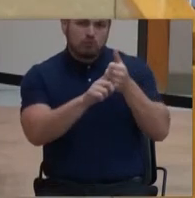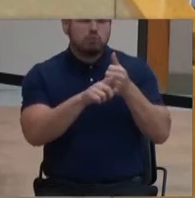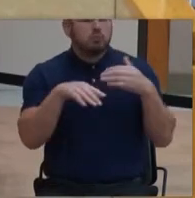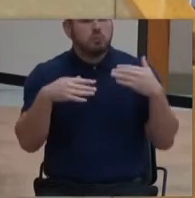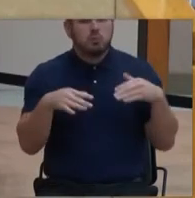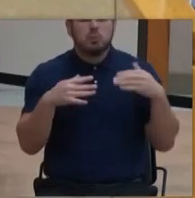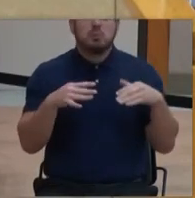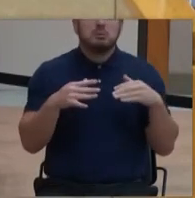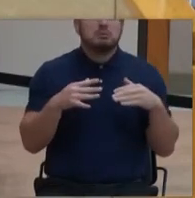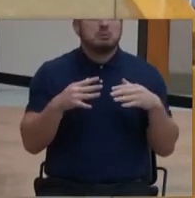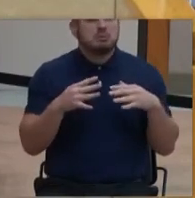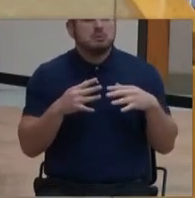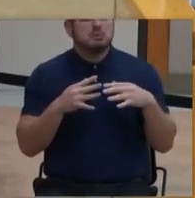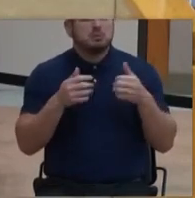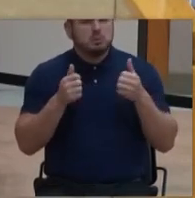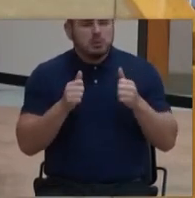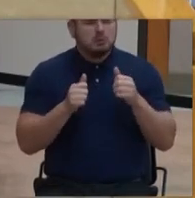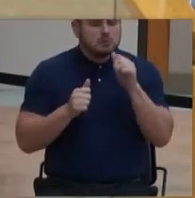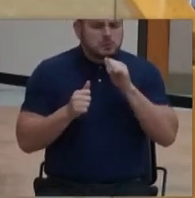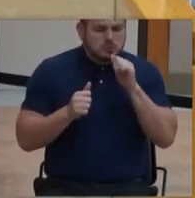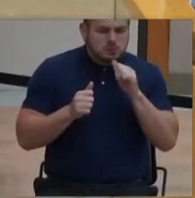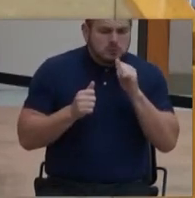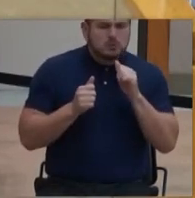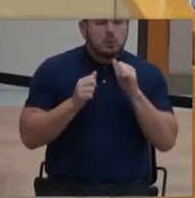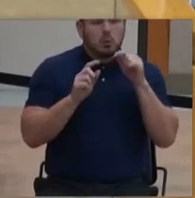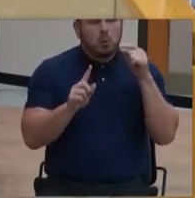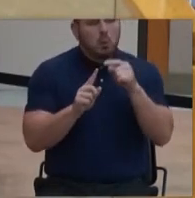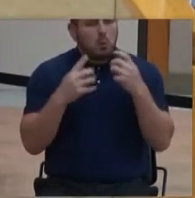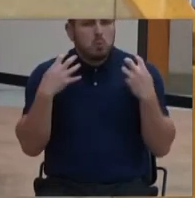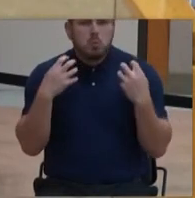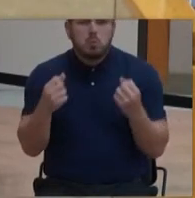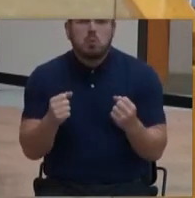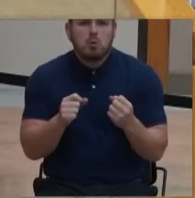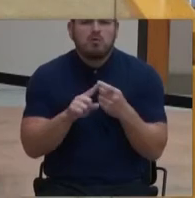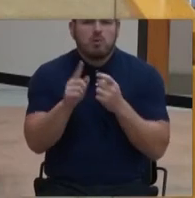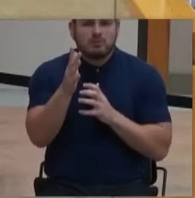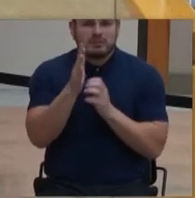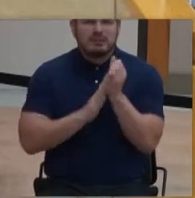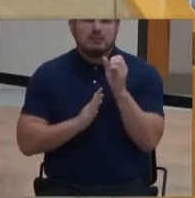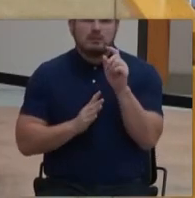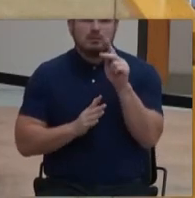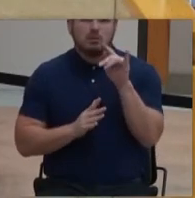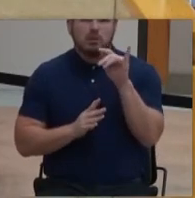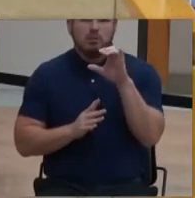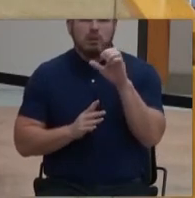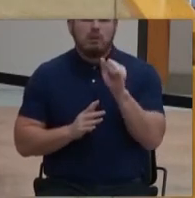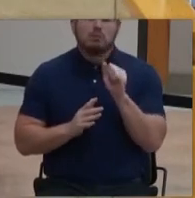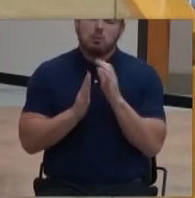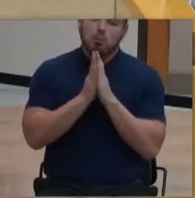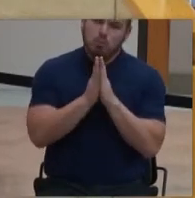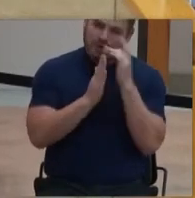who is fighting against leukemia. So we hope that you guys keep him in your prayers as he bravely fights.